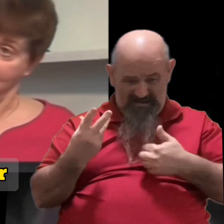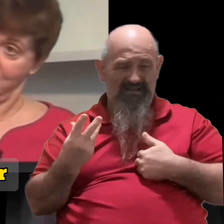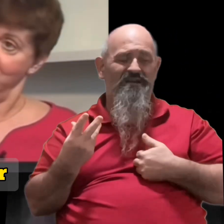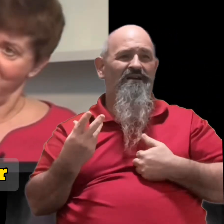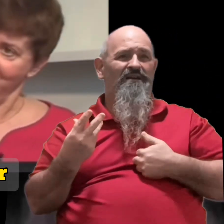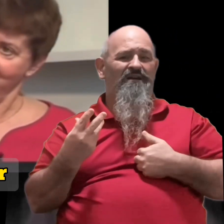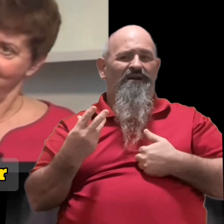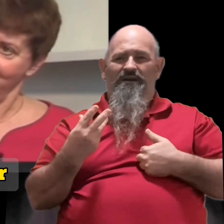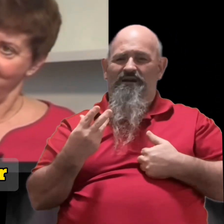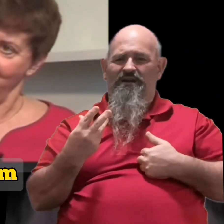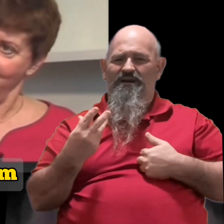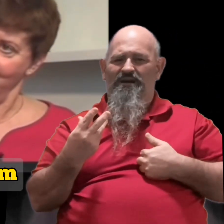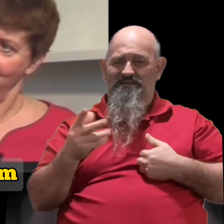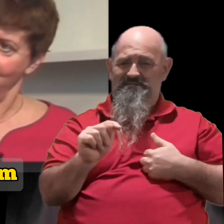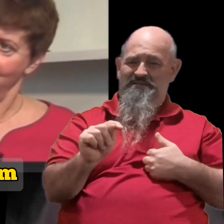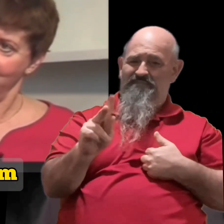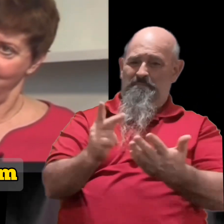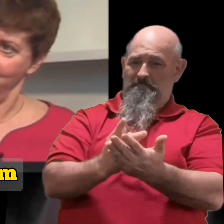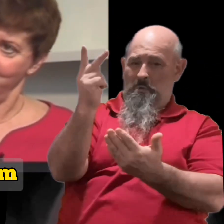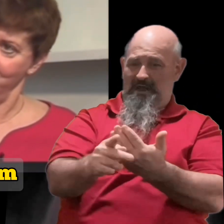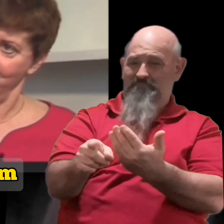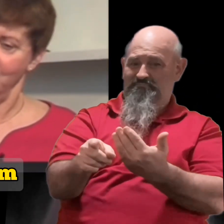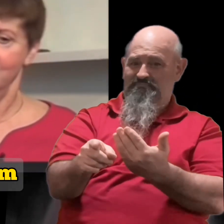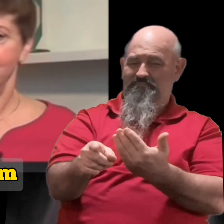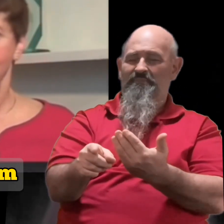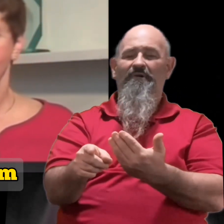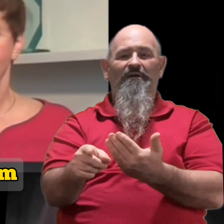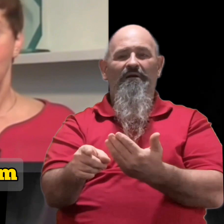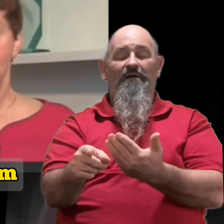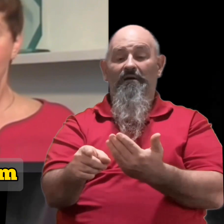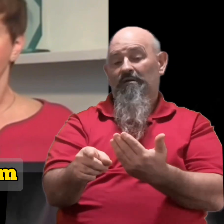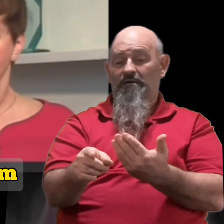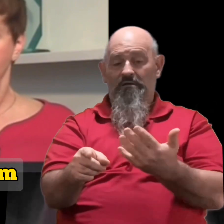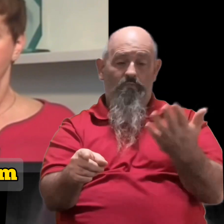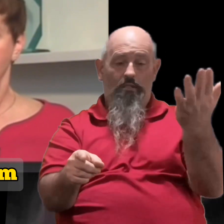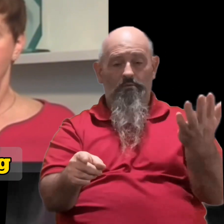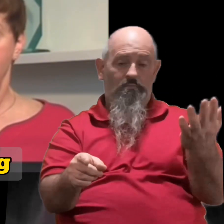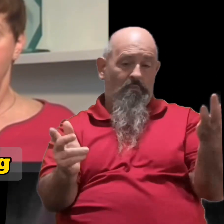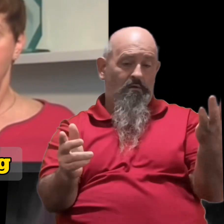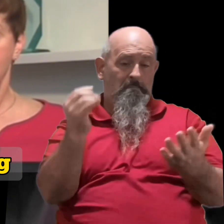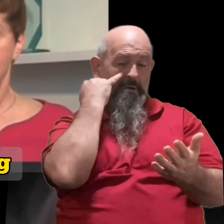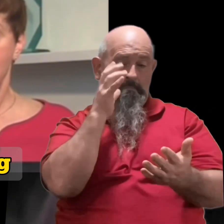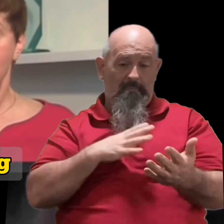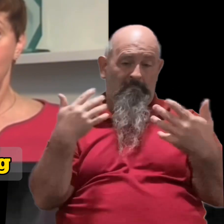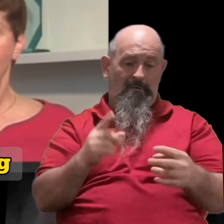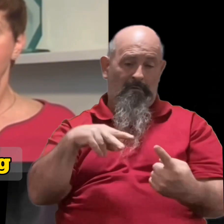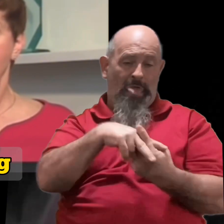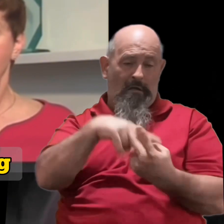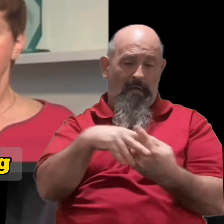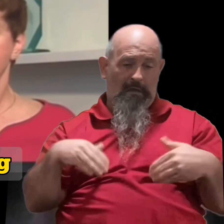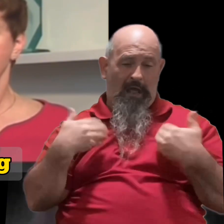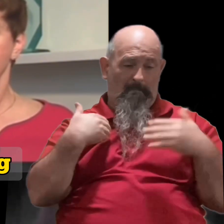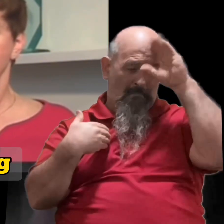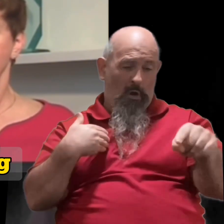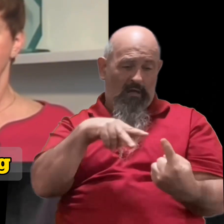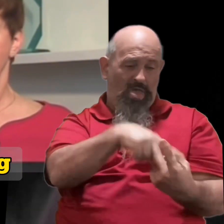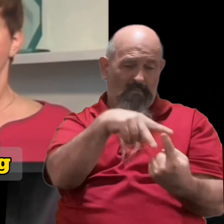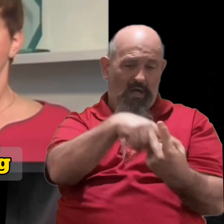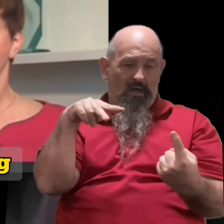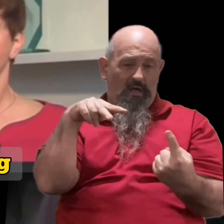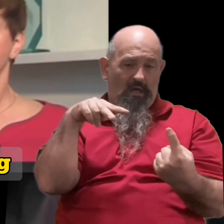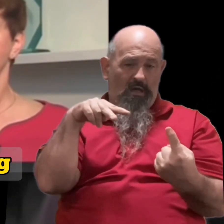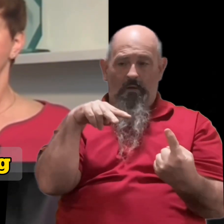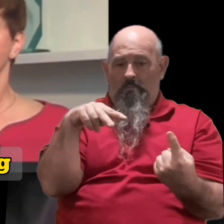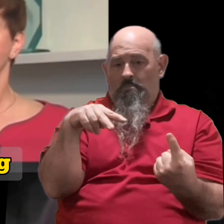Greer said to me on a television program, well, if it is a woman having sex with